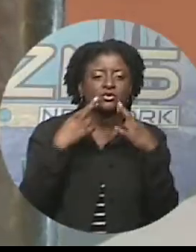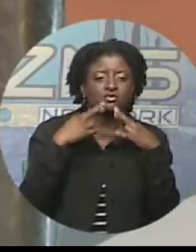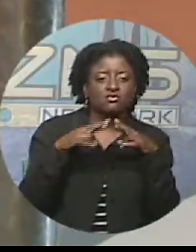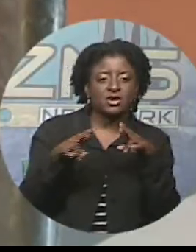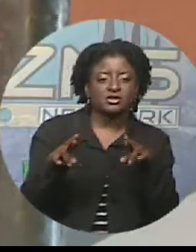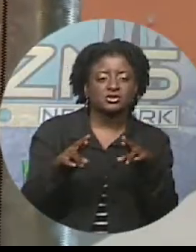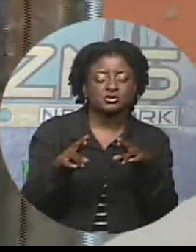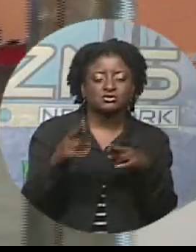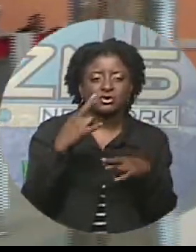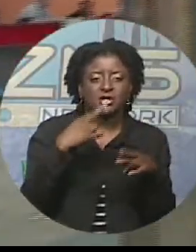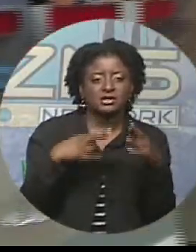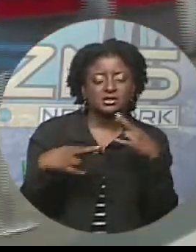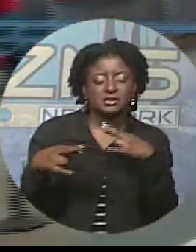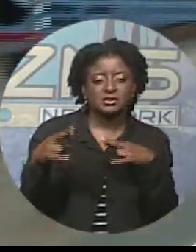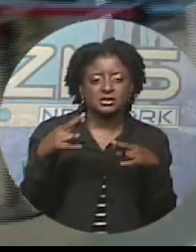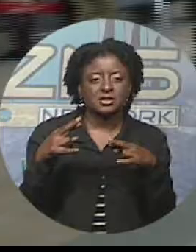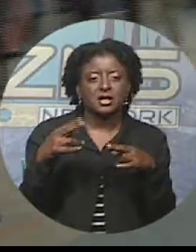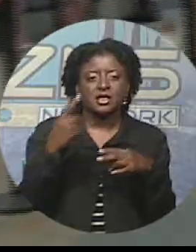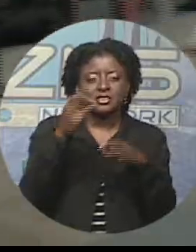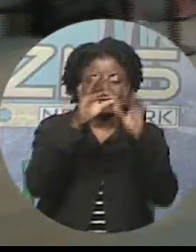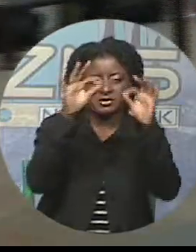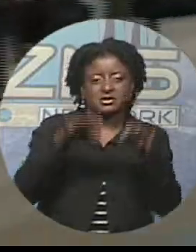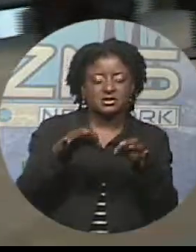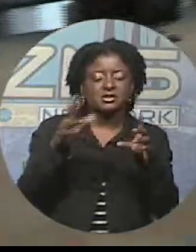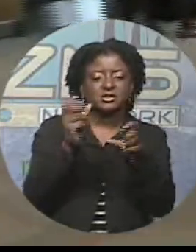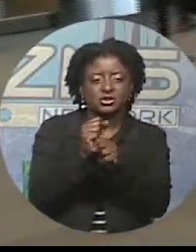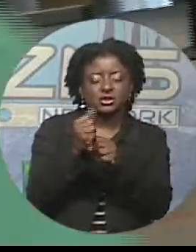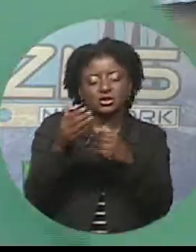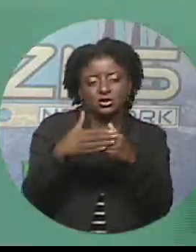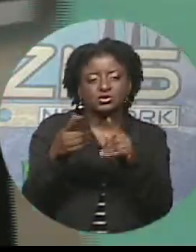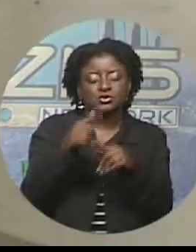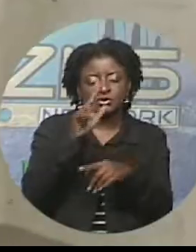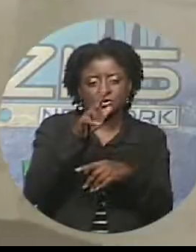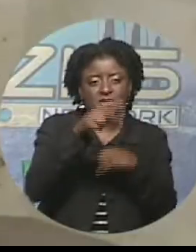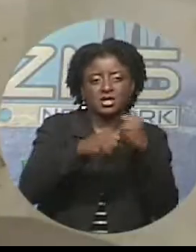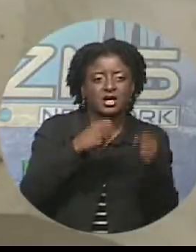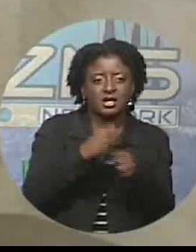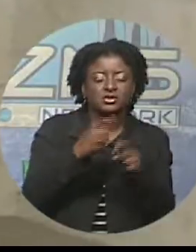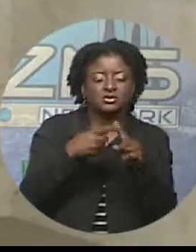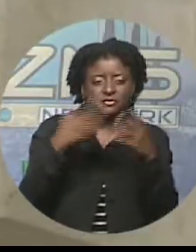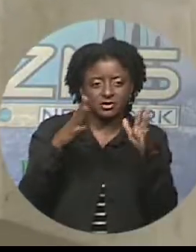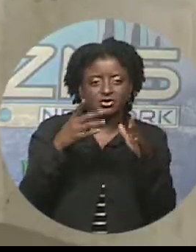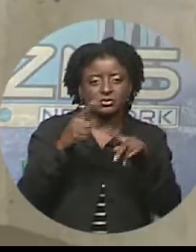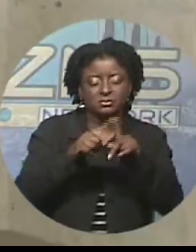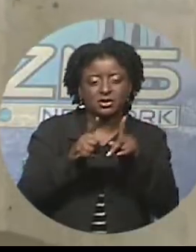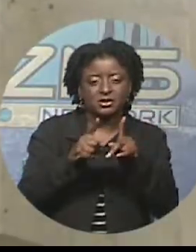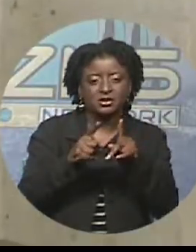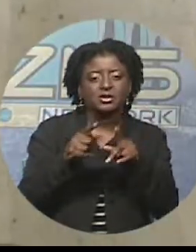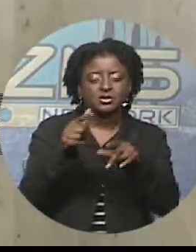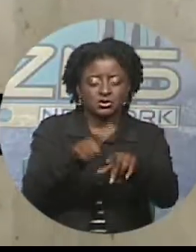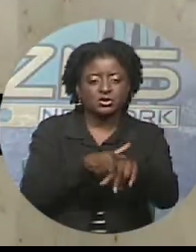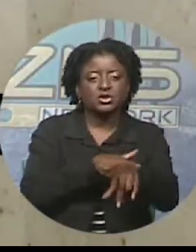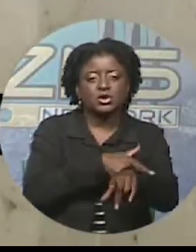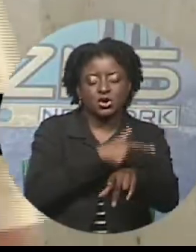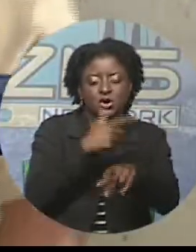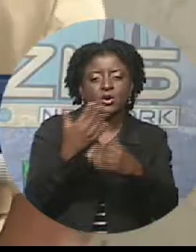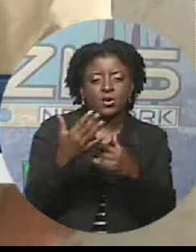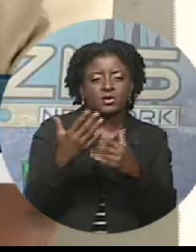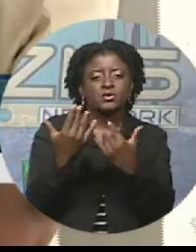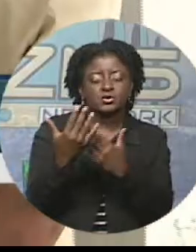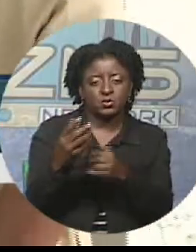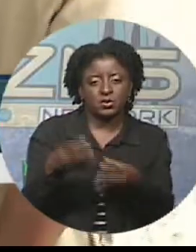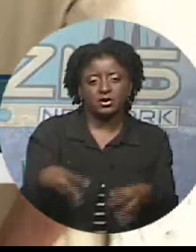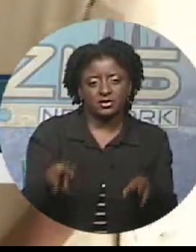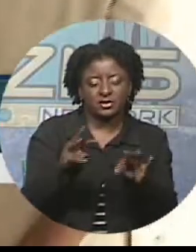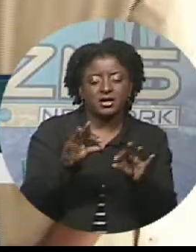although the facility took nearly 3 years to complete, the long wait was worth it. It looked like the safety level went up. It's nice and clean and comfortable for